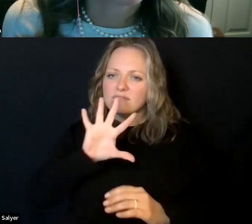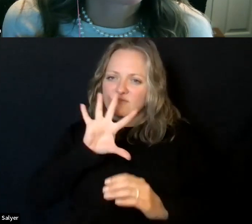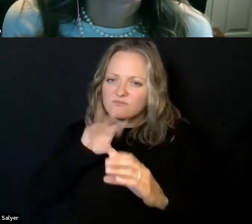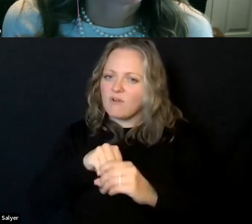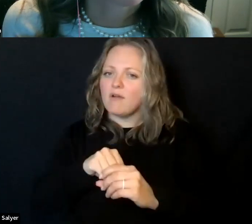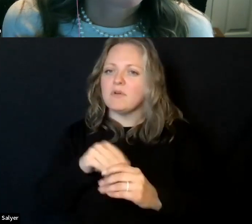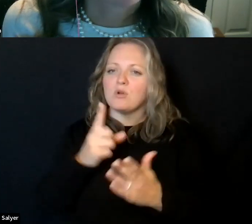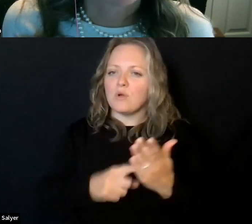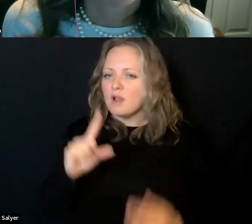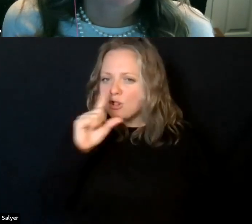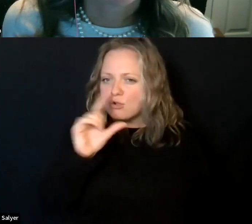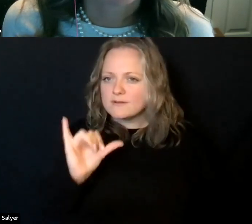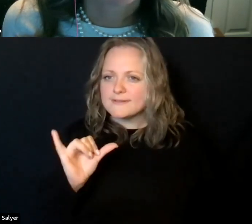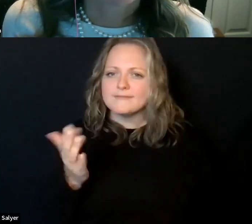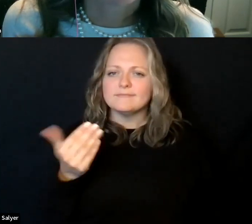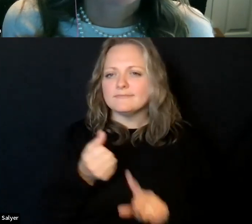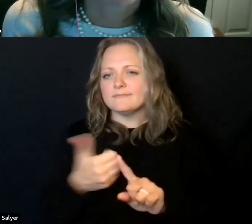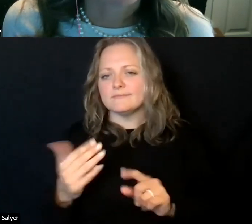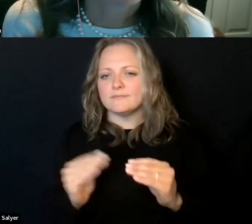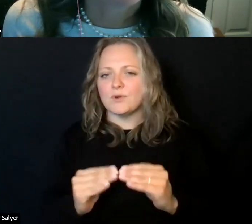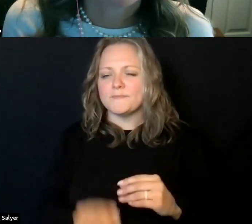look like?